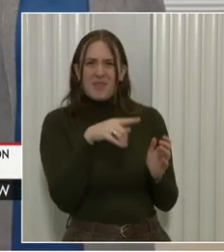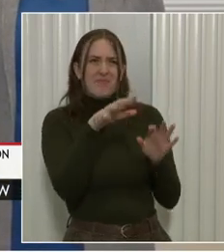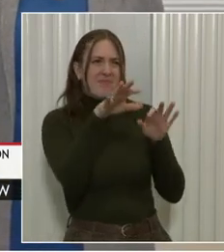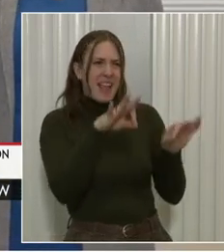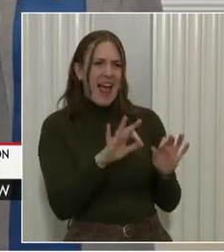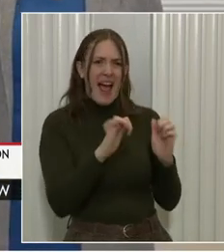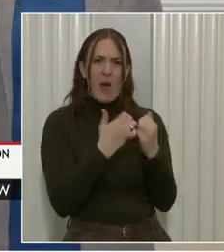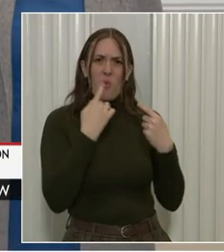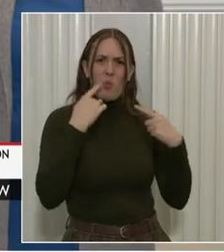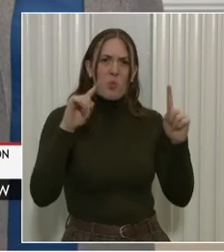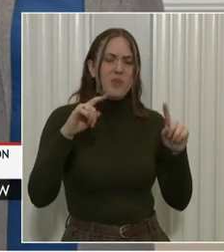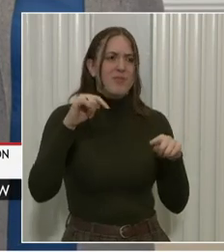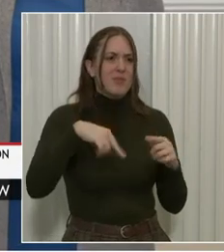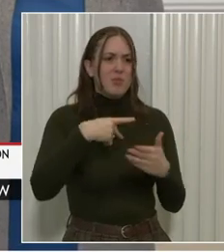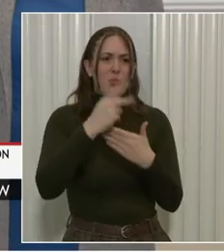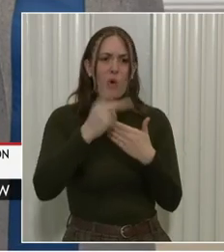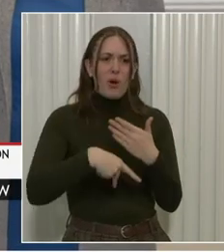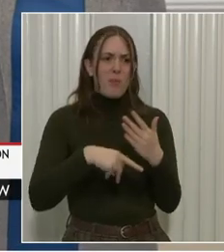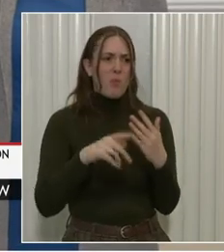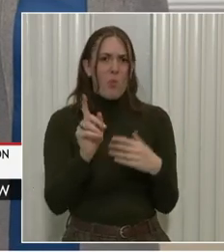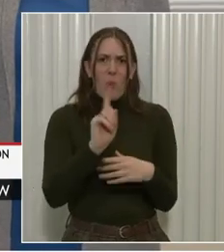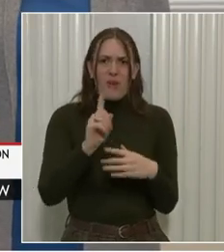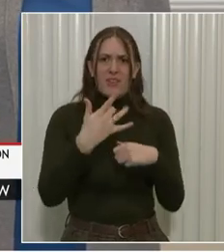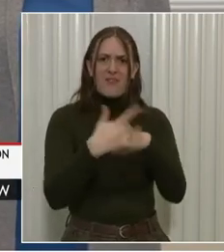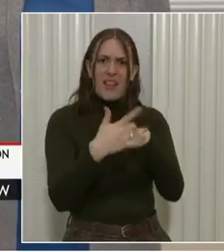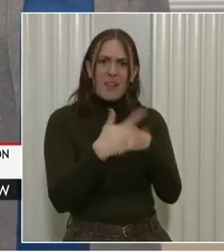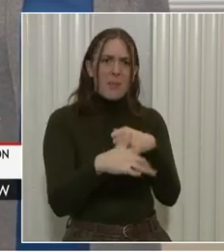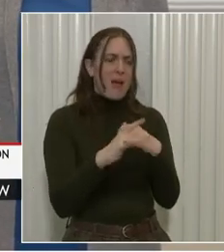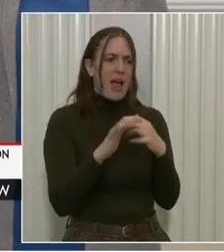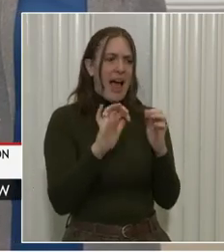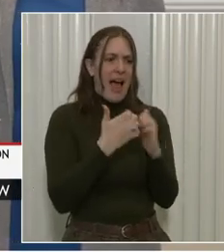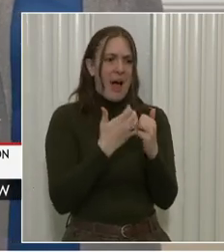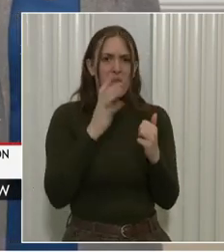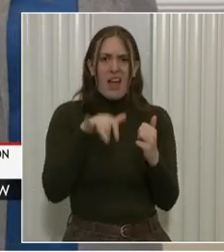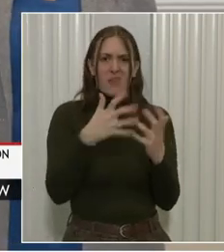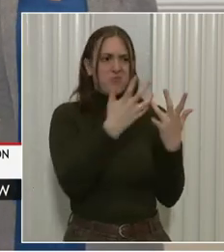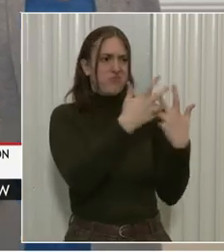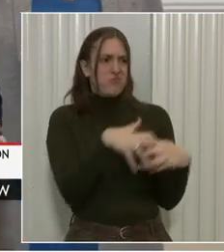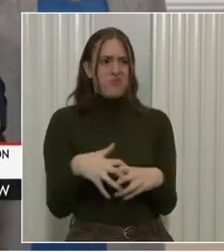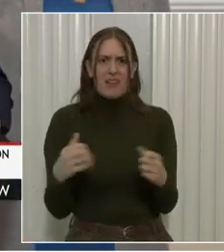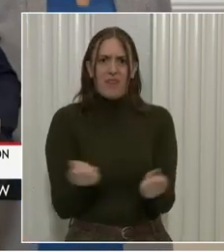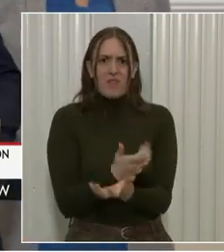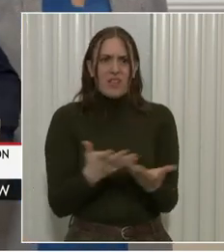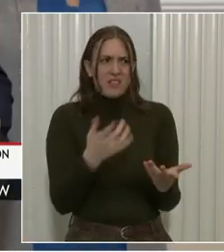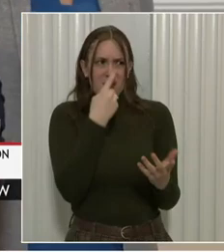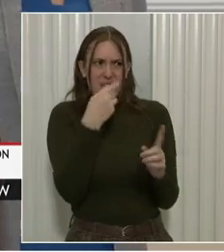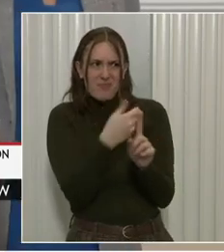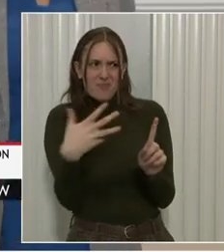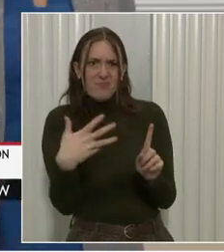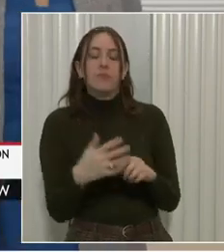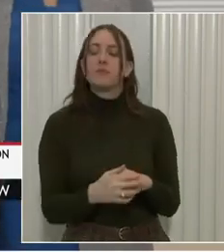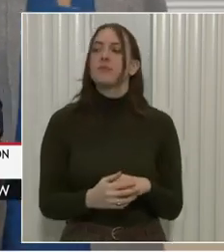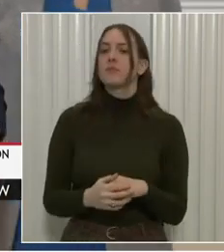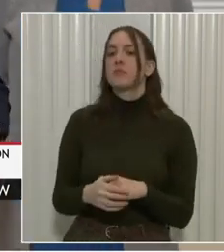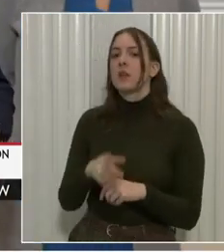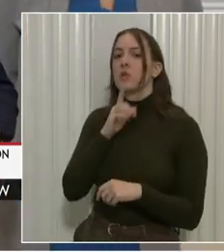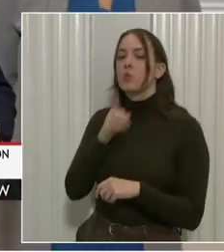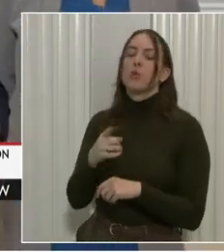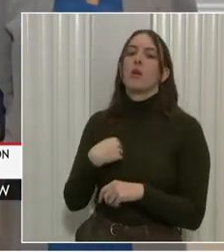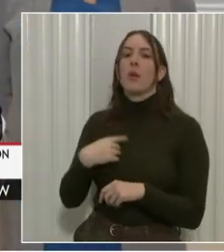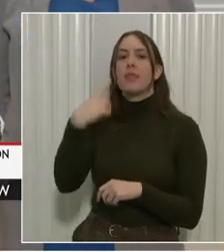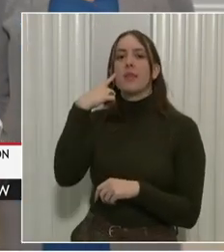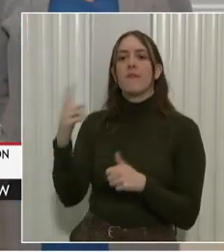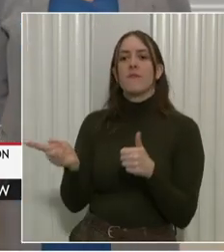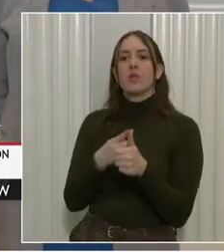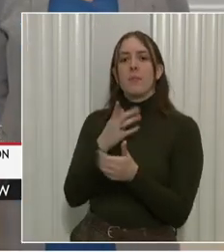seeing this being available, Sure. and just kind of the logistics of all this stuff that we're seeing over here? So I think the first part of the